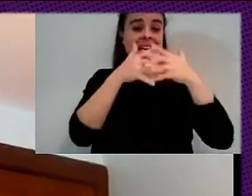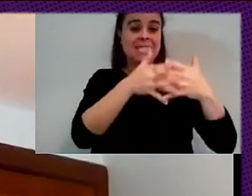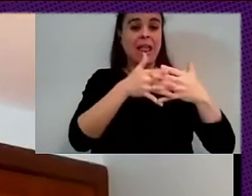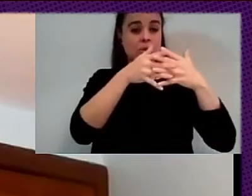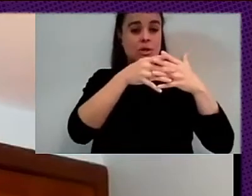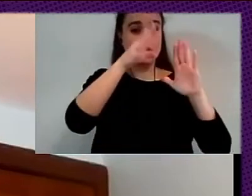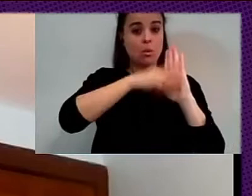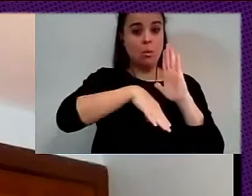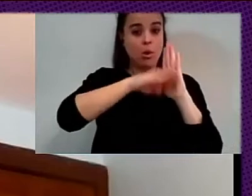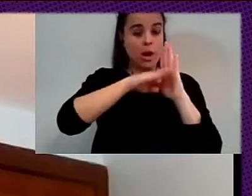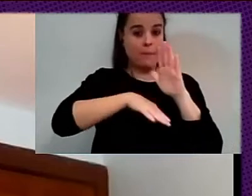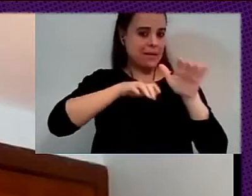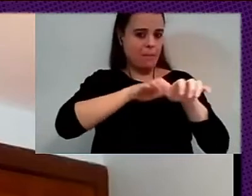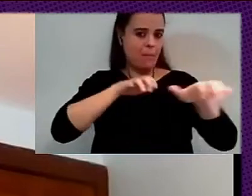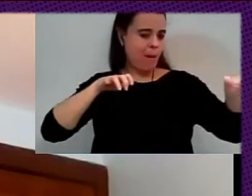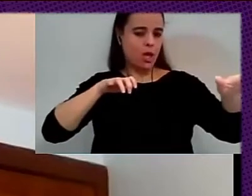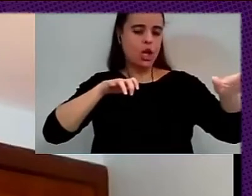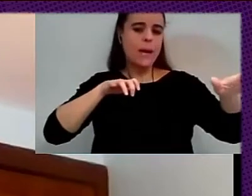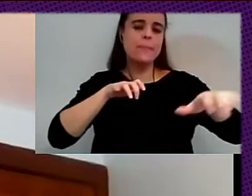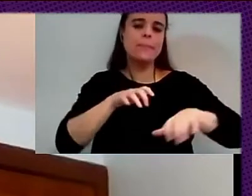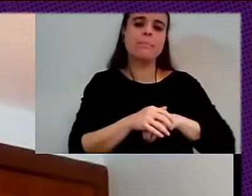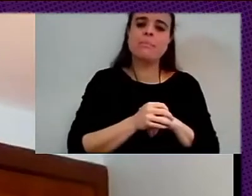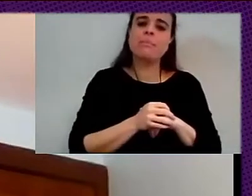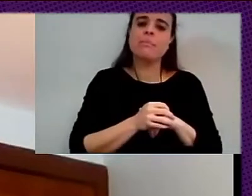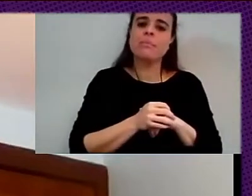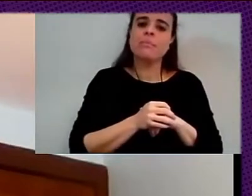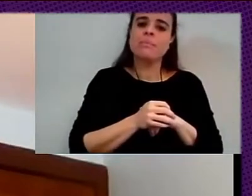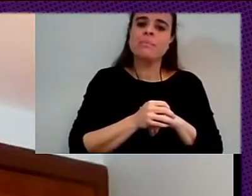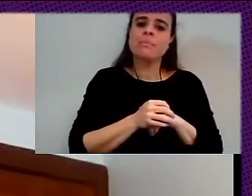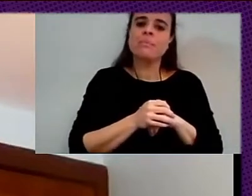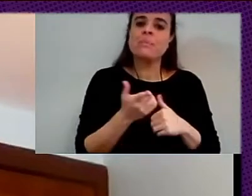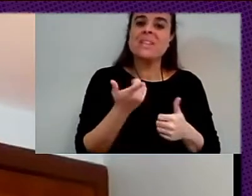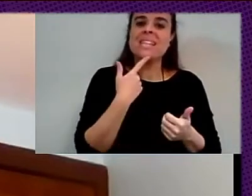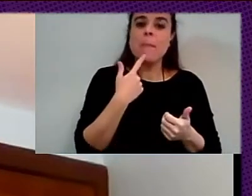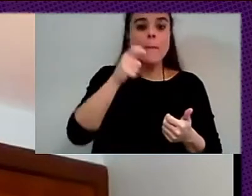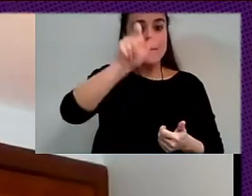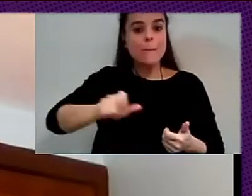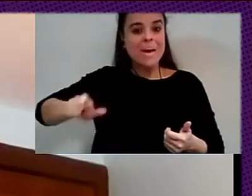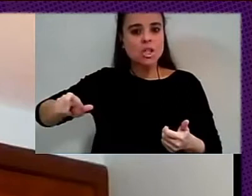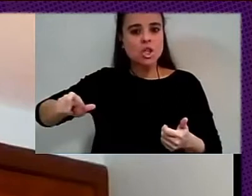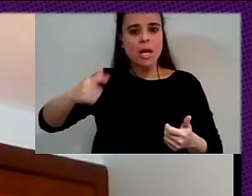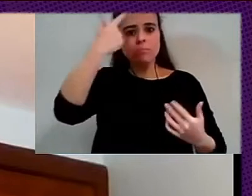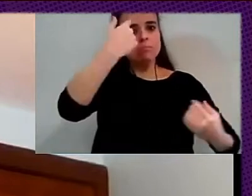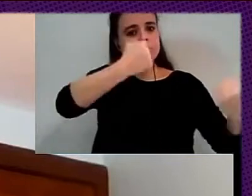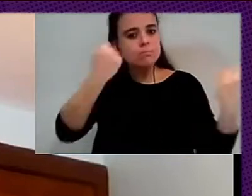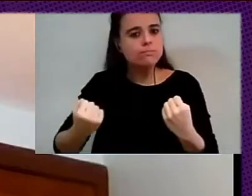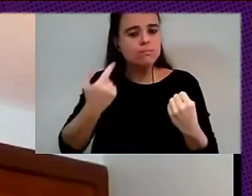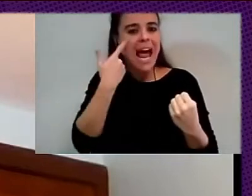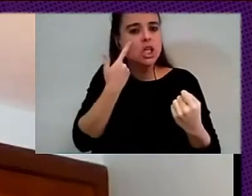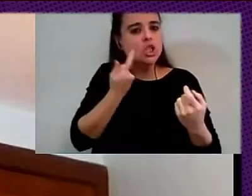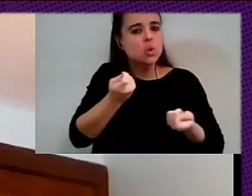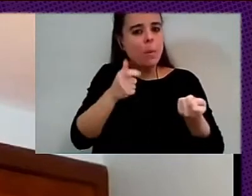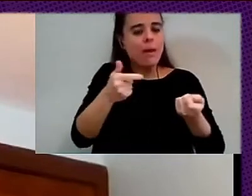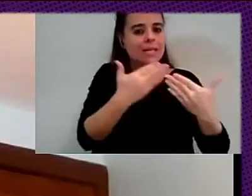we don't have somebody here who can supervise you. And it's interesting what you want to work on, but unless we